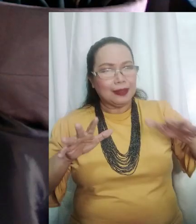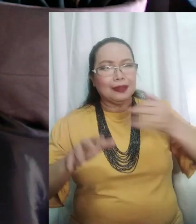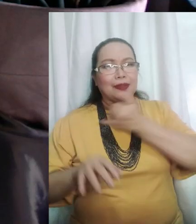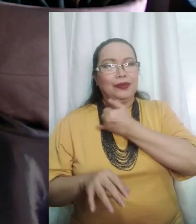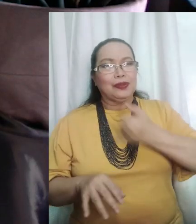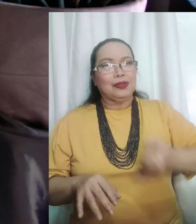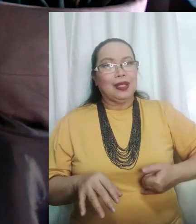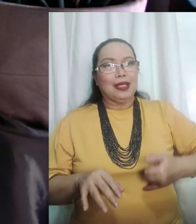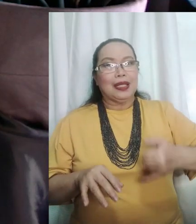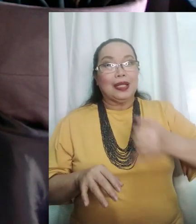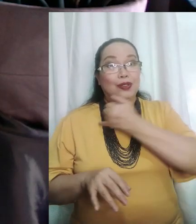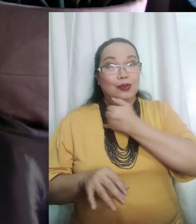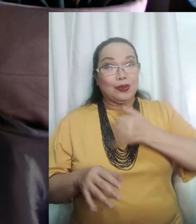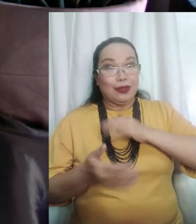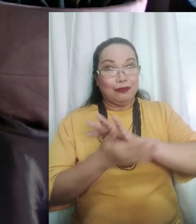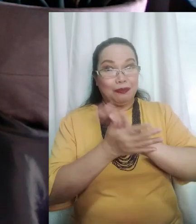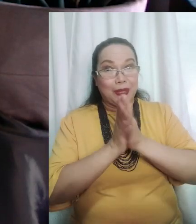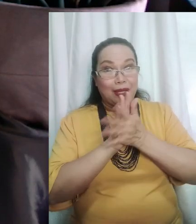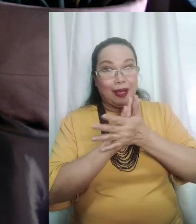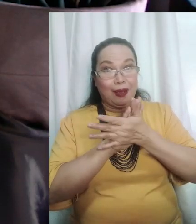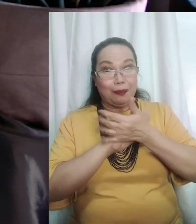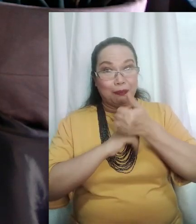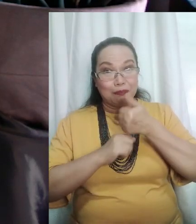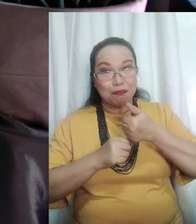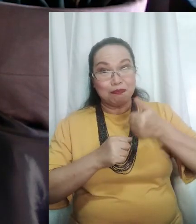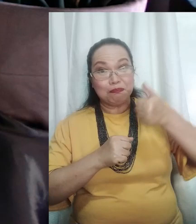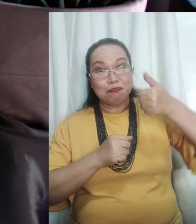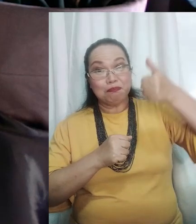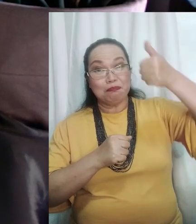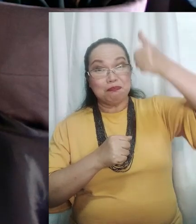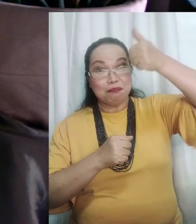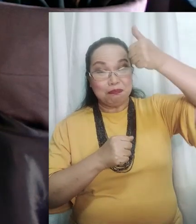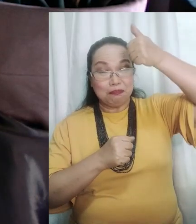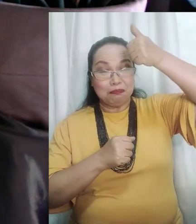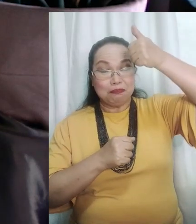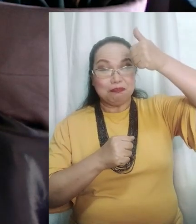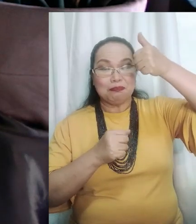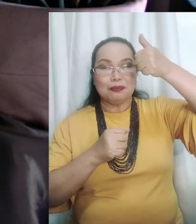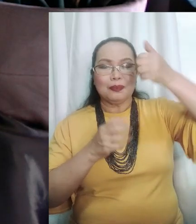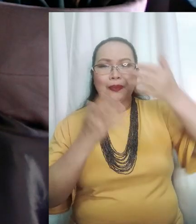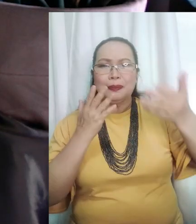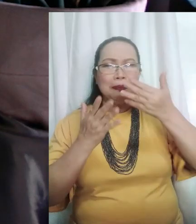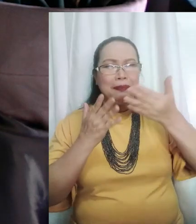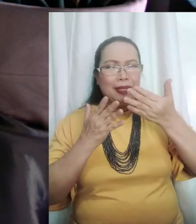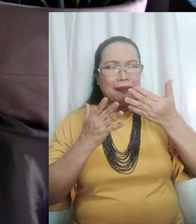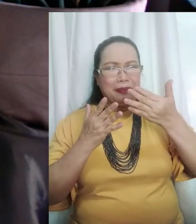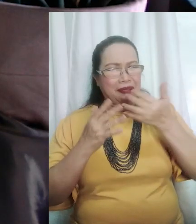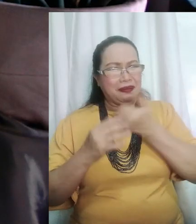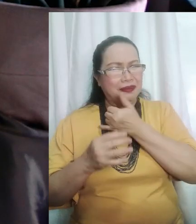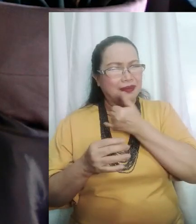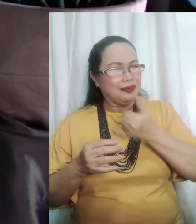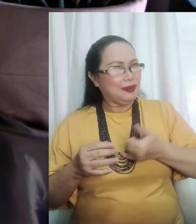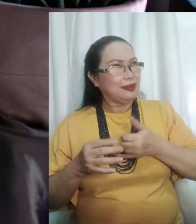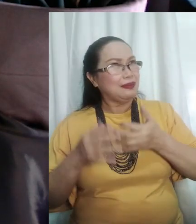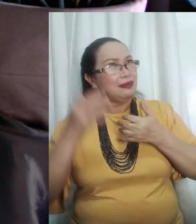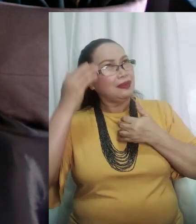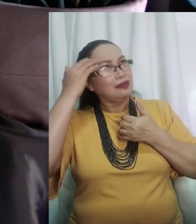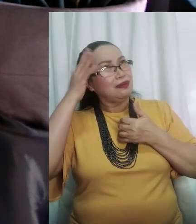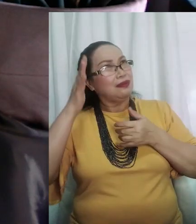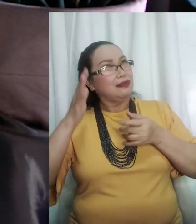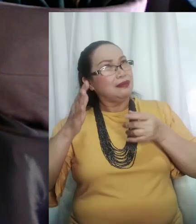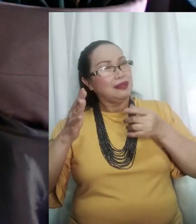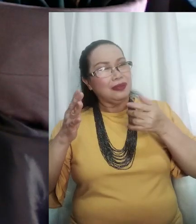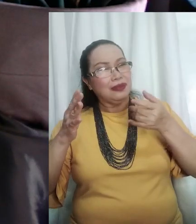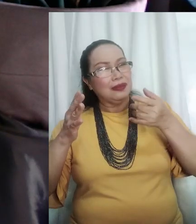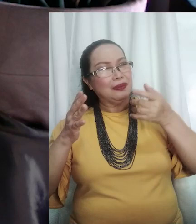to top attendant. Now, I don't know. Joseph may be unaware that he was already fulfilling